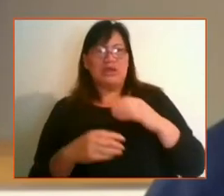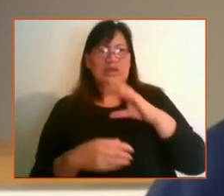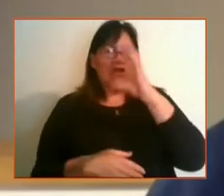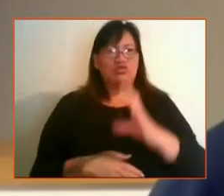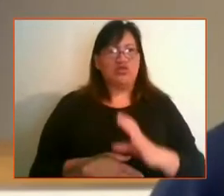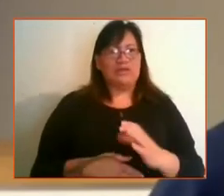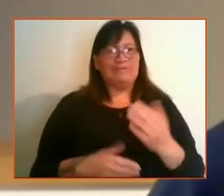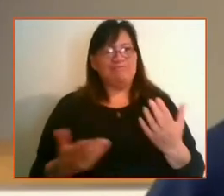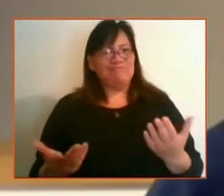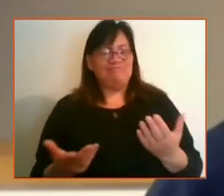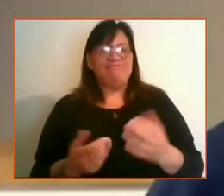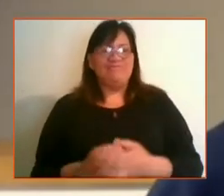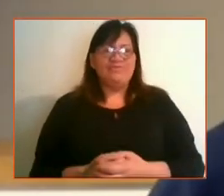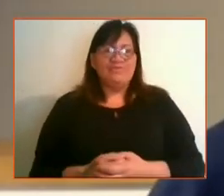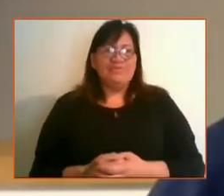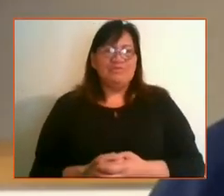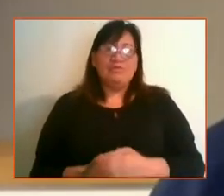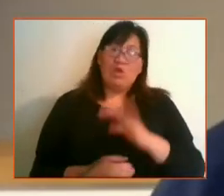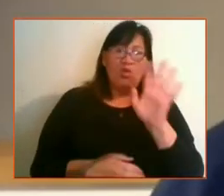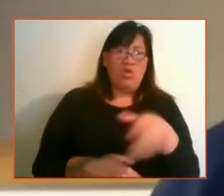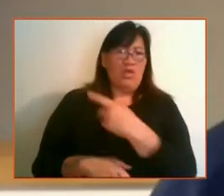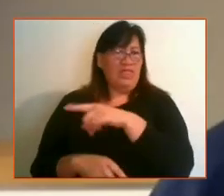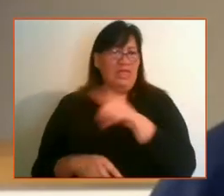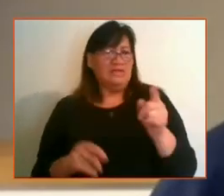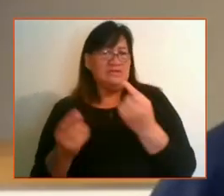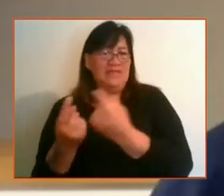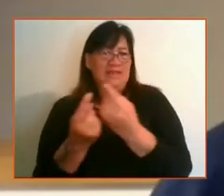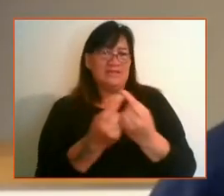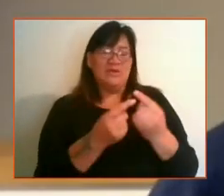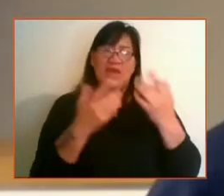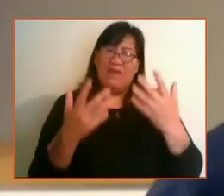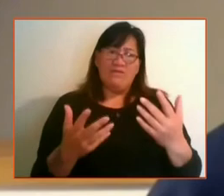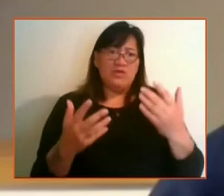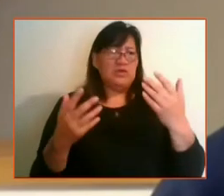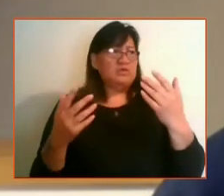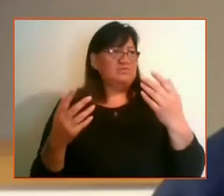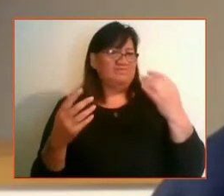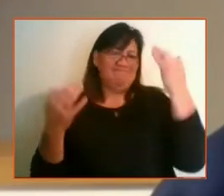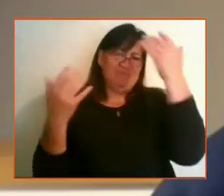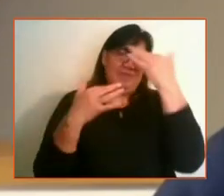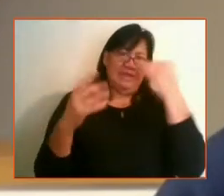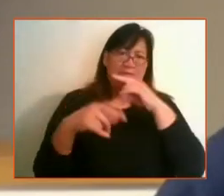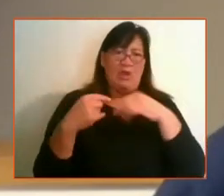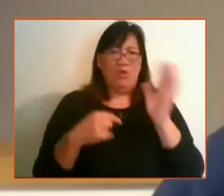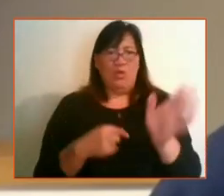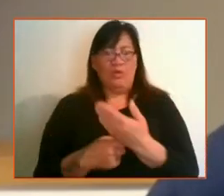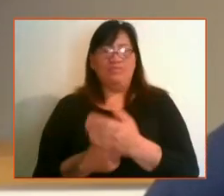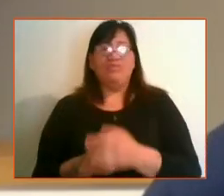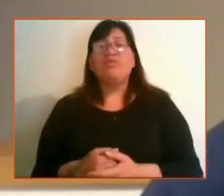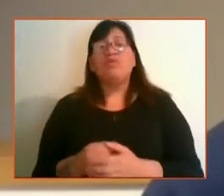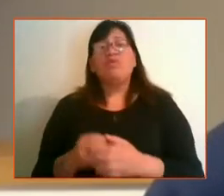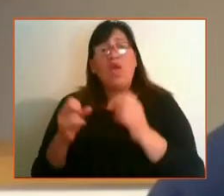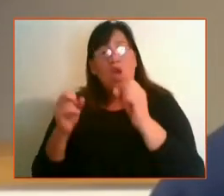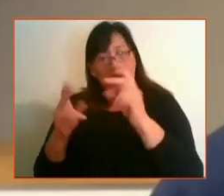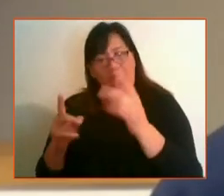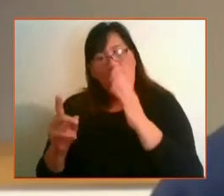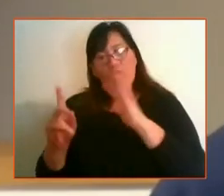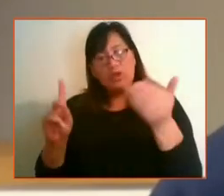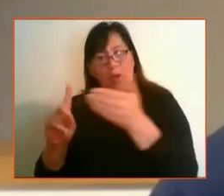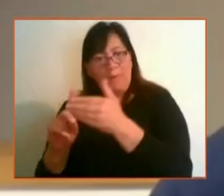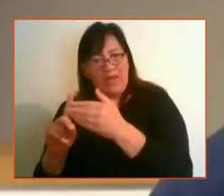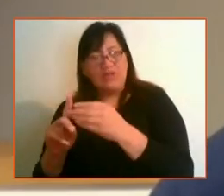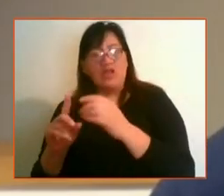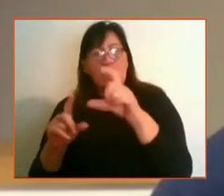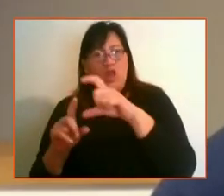sense, you know. And so all of those things have to be taken into consideration. Okay, well, let me come to Chlöe Swarbrick then. The Greens want to